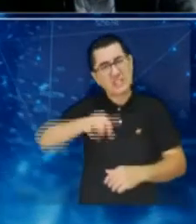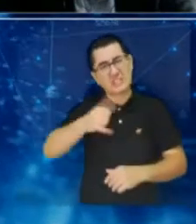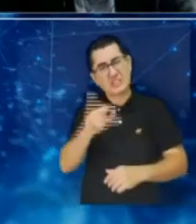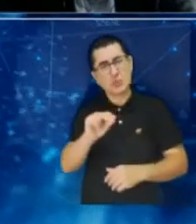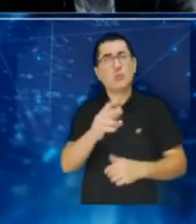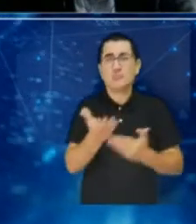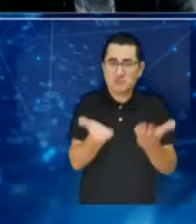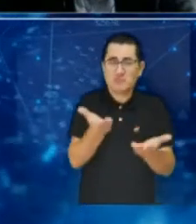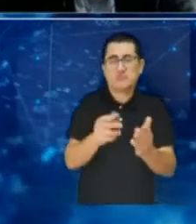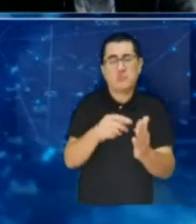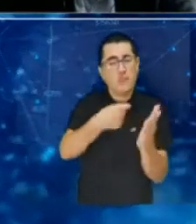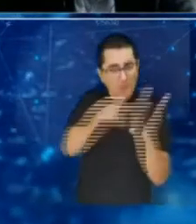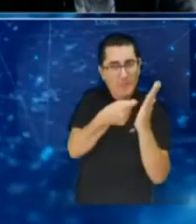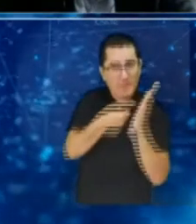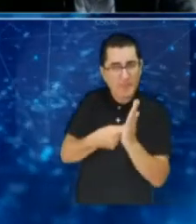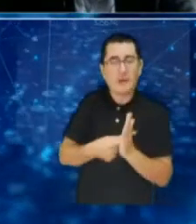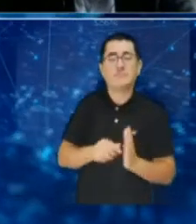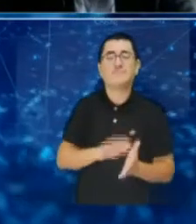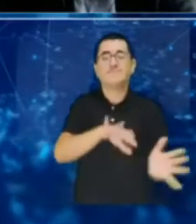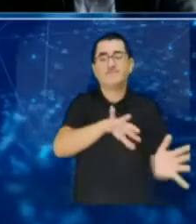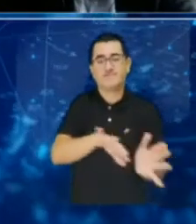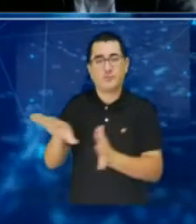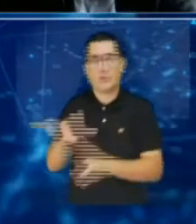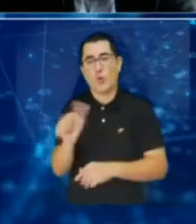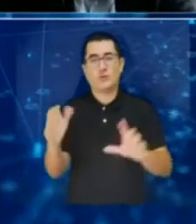and adjustments to regulations.